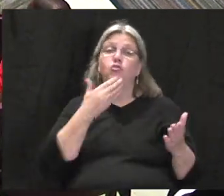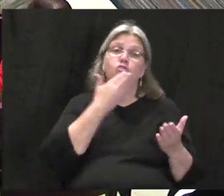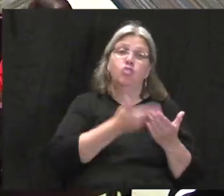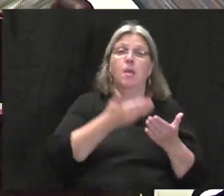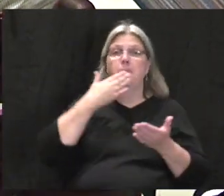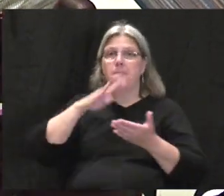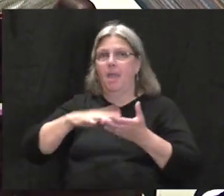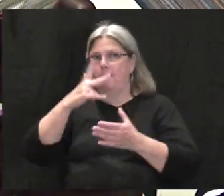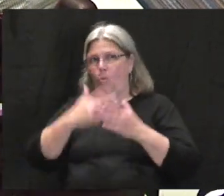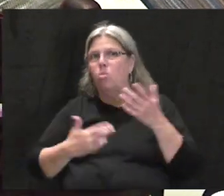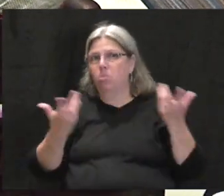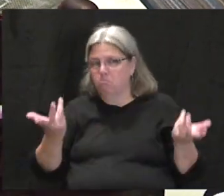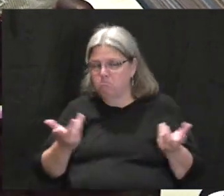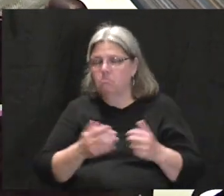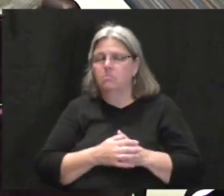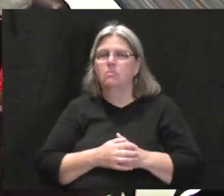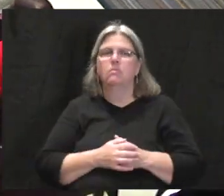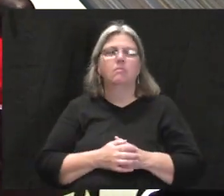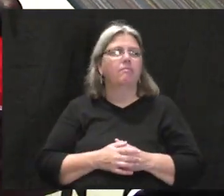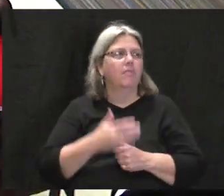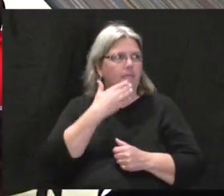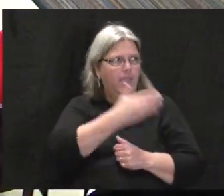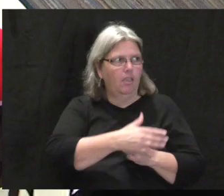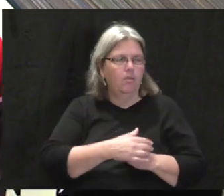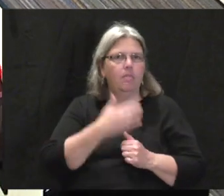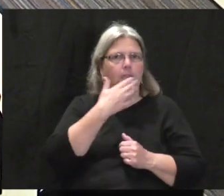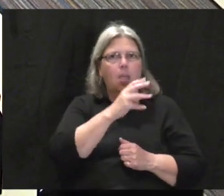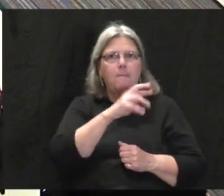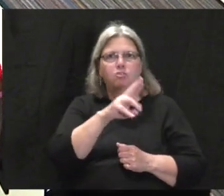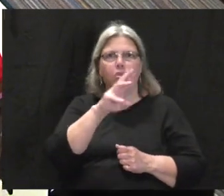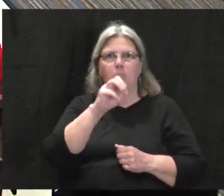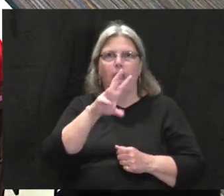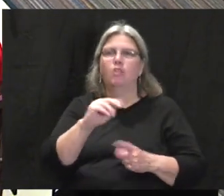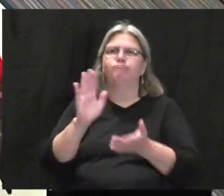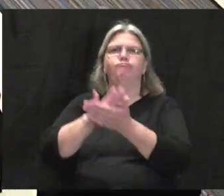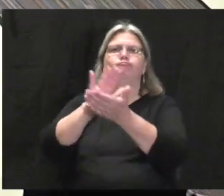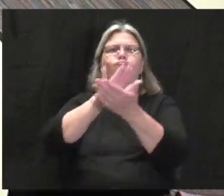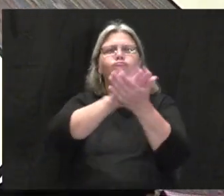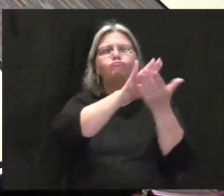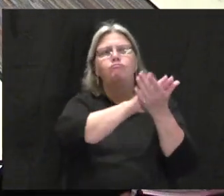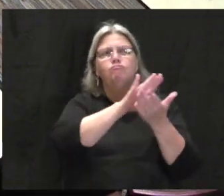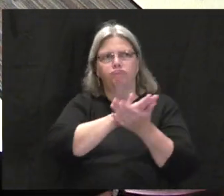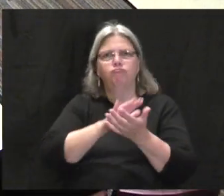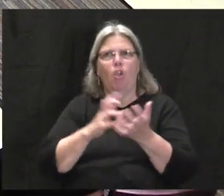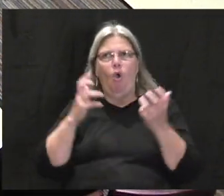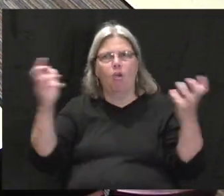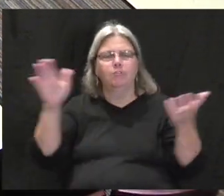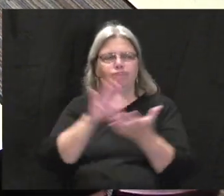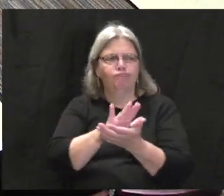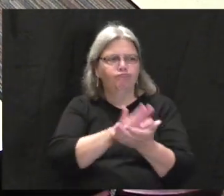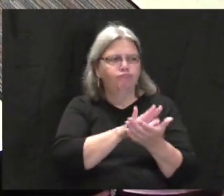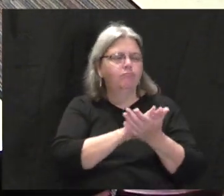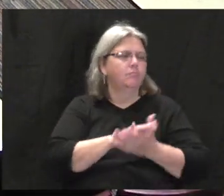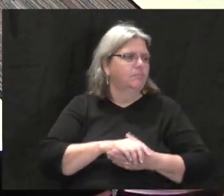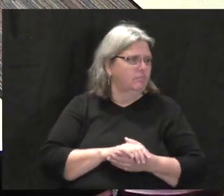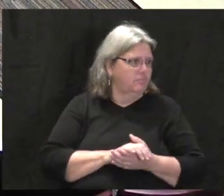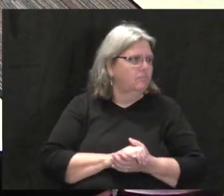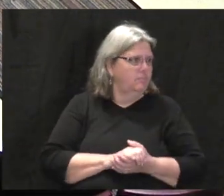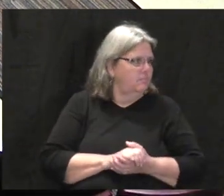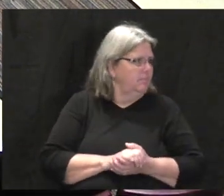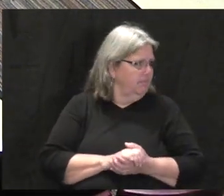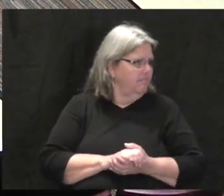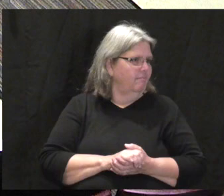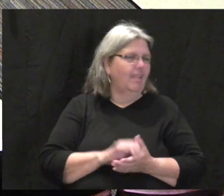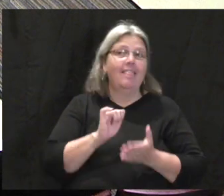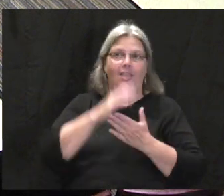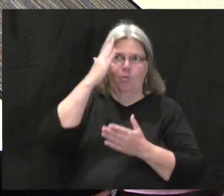ask him here today. So we're going to highlight the next few topics, and I'm going to ask you to hold your questions because there's somebody in the back of the room that's going to hurt me if I don't try to